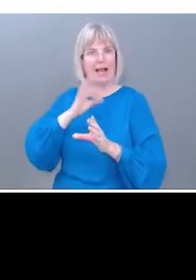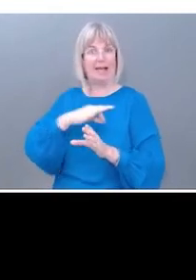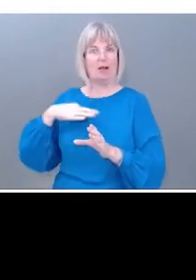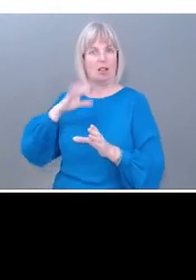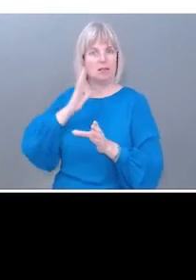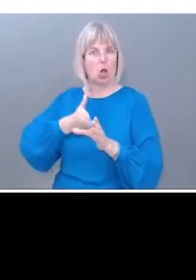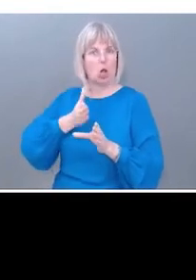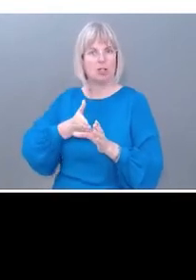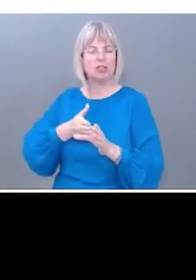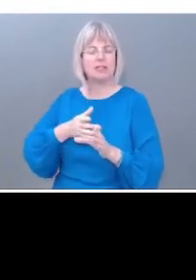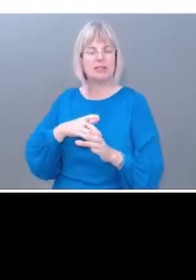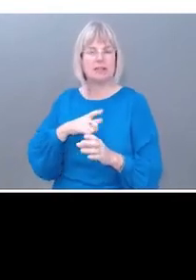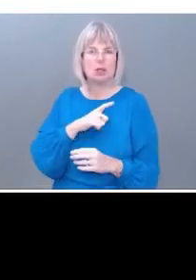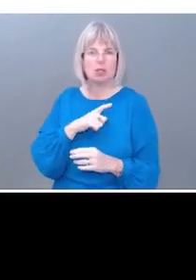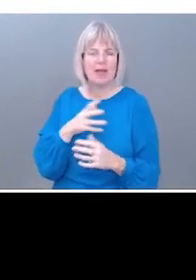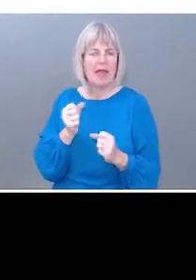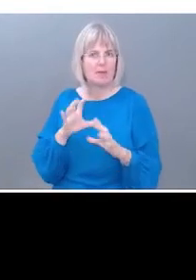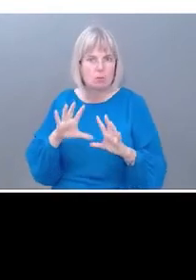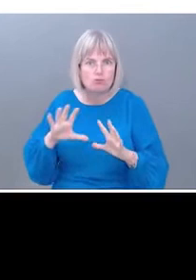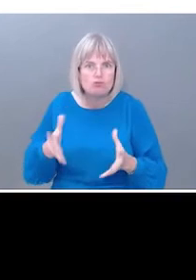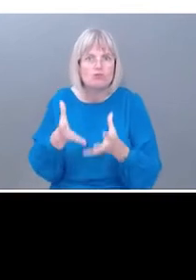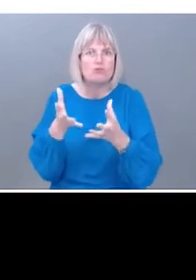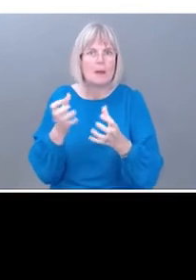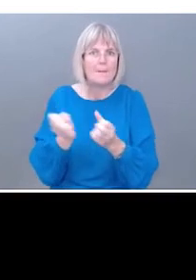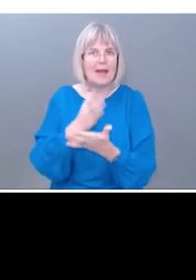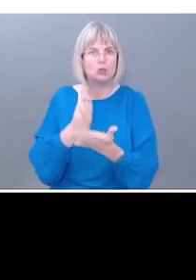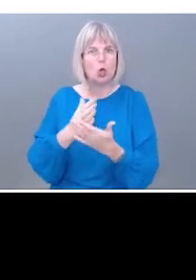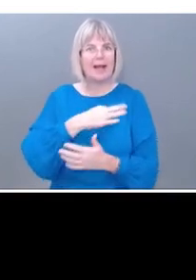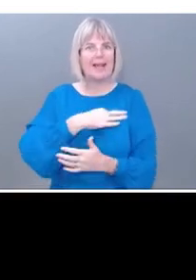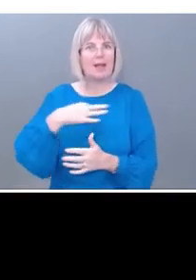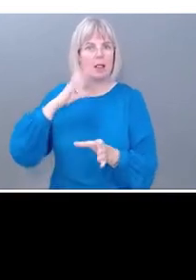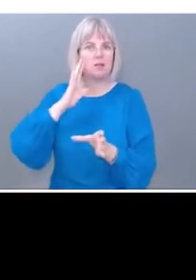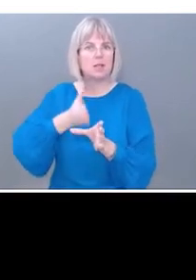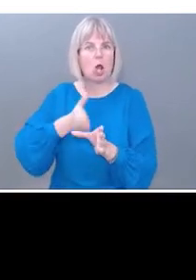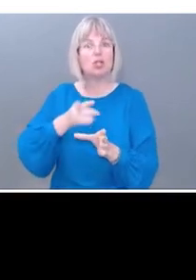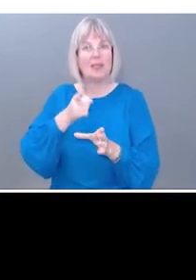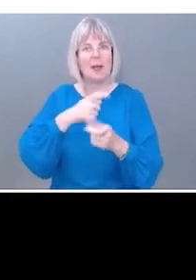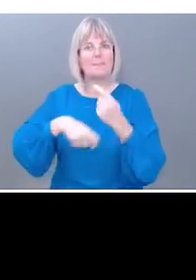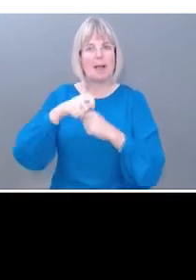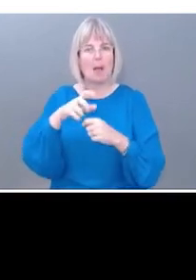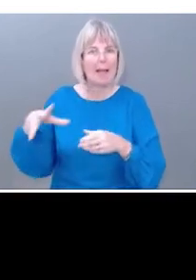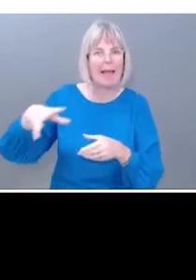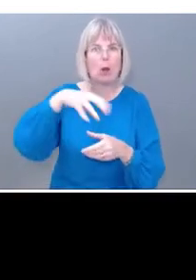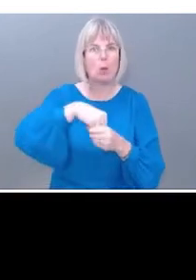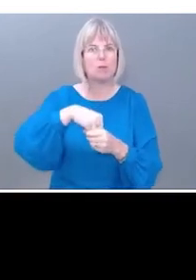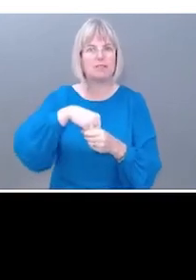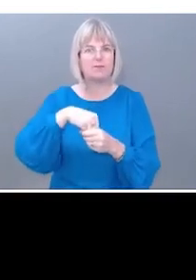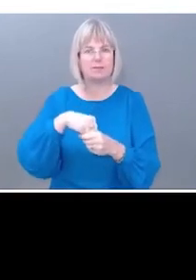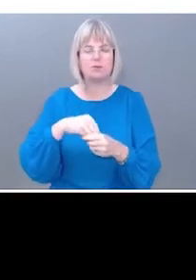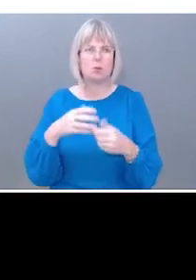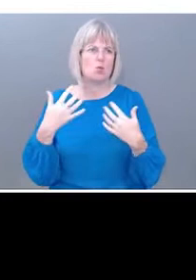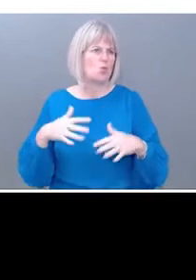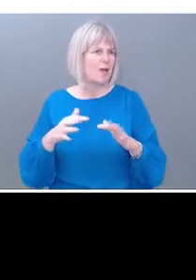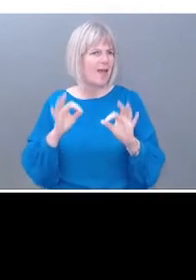scenes to ensure that clinical psychology becomes more inclusive. And so there's some excellent work that's happening out there